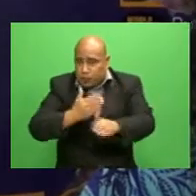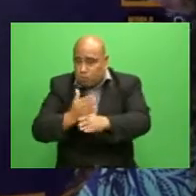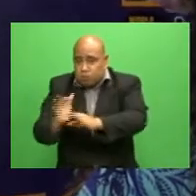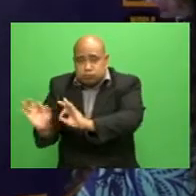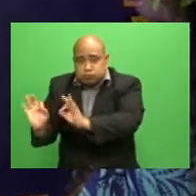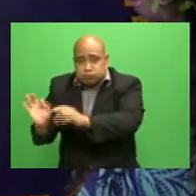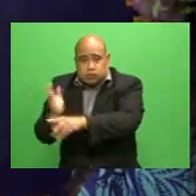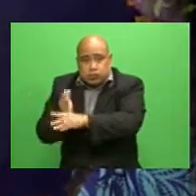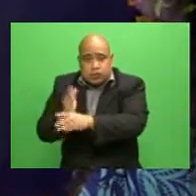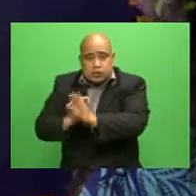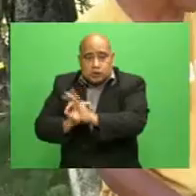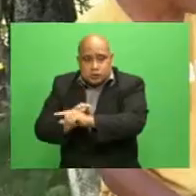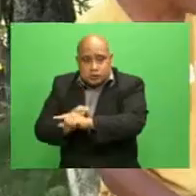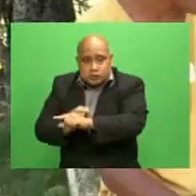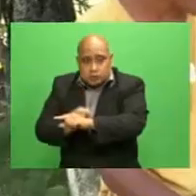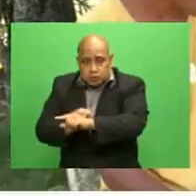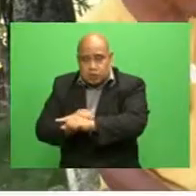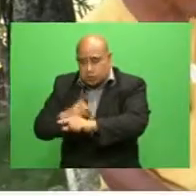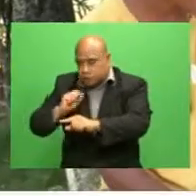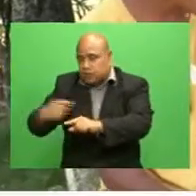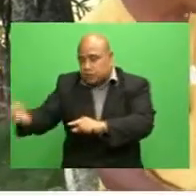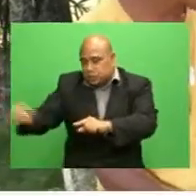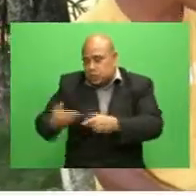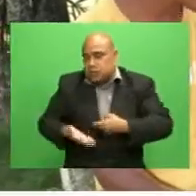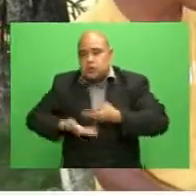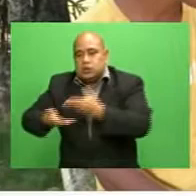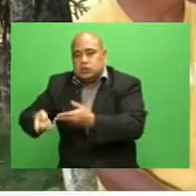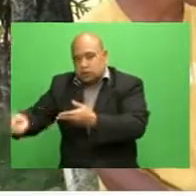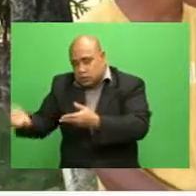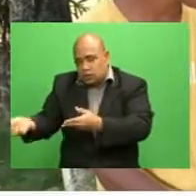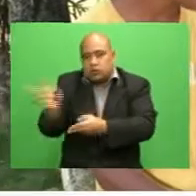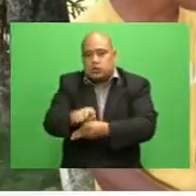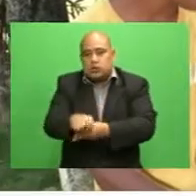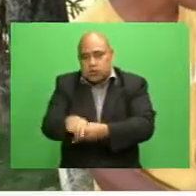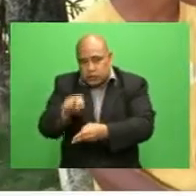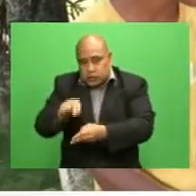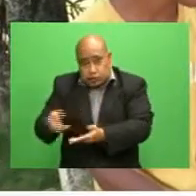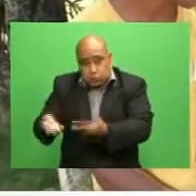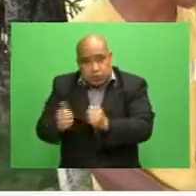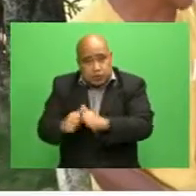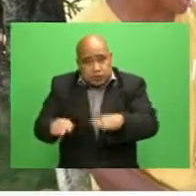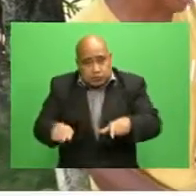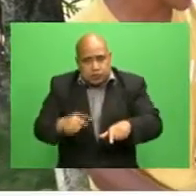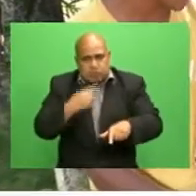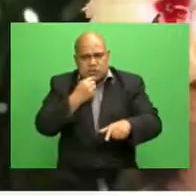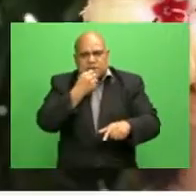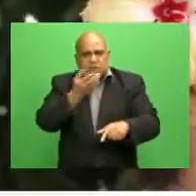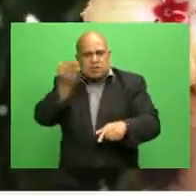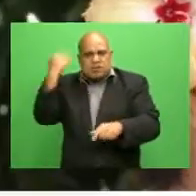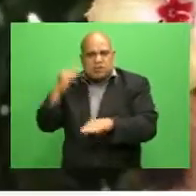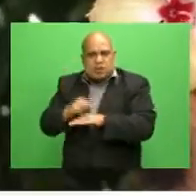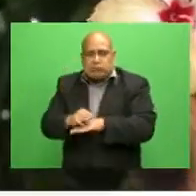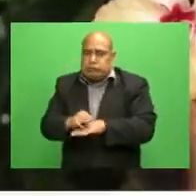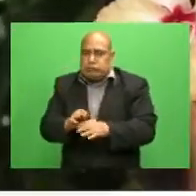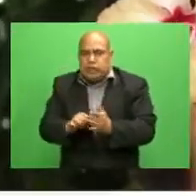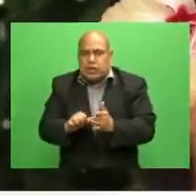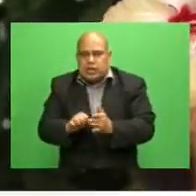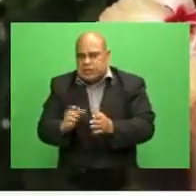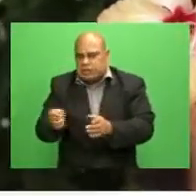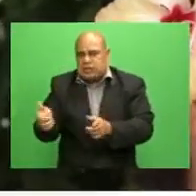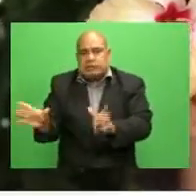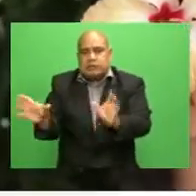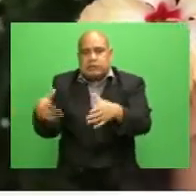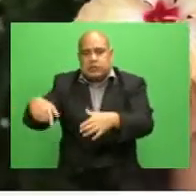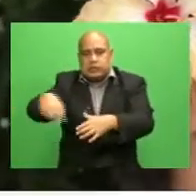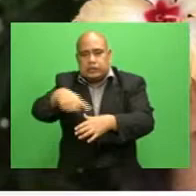time have what they need. The past few months haven't been easy for the club as the requests made by families